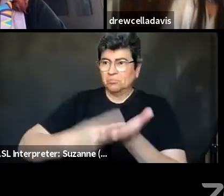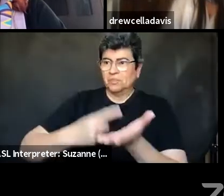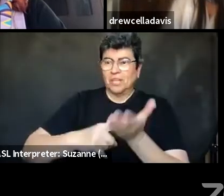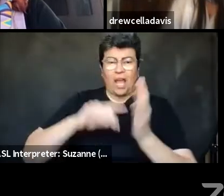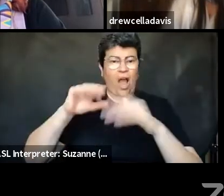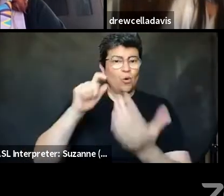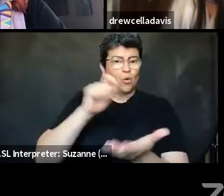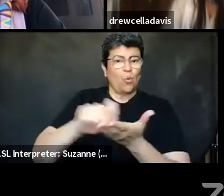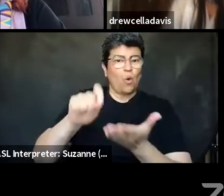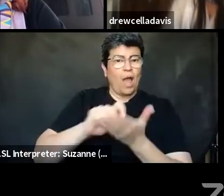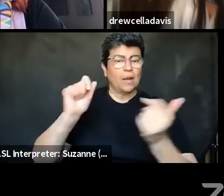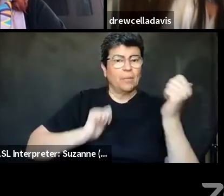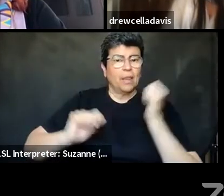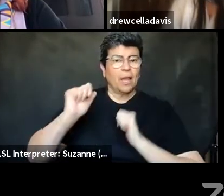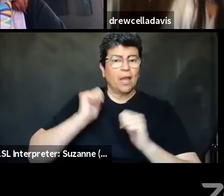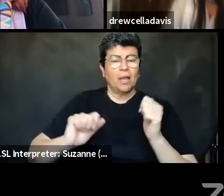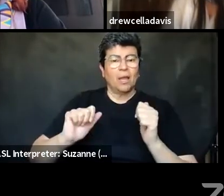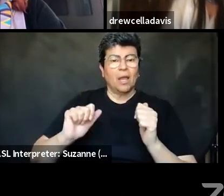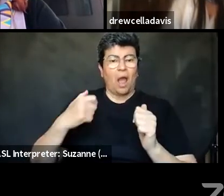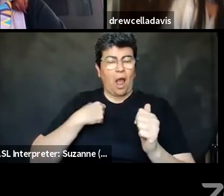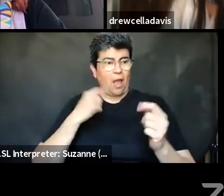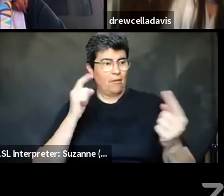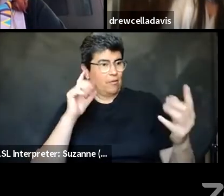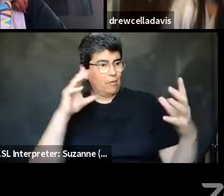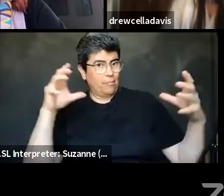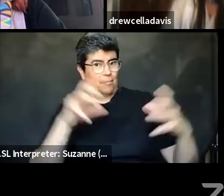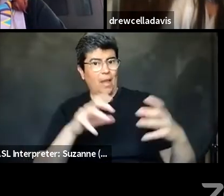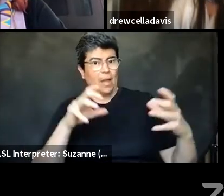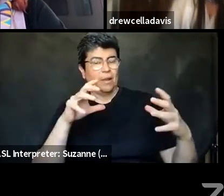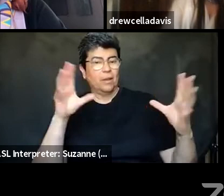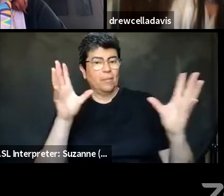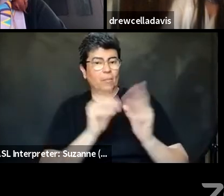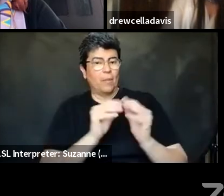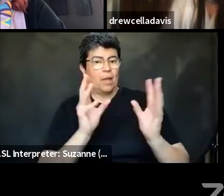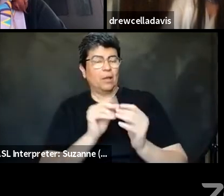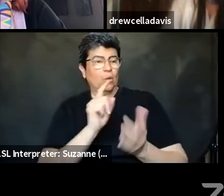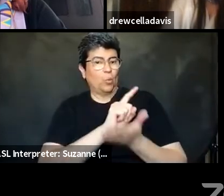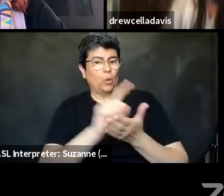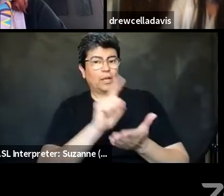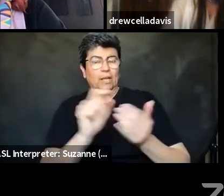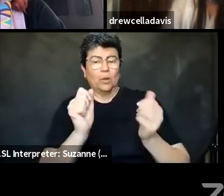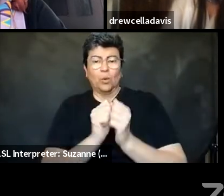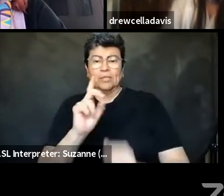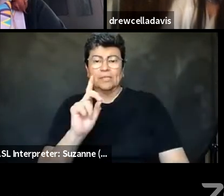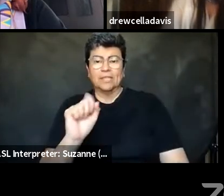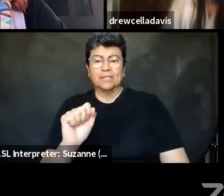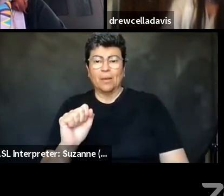and as I've met weekly with disabled